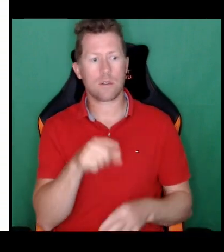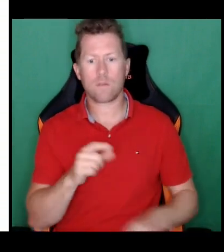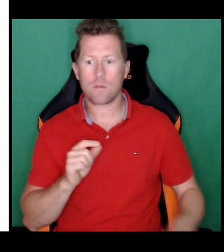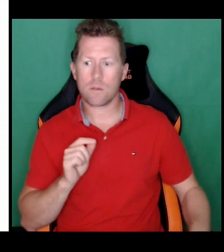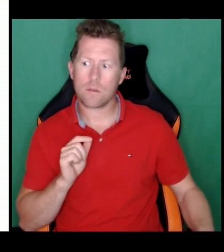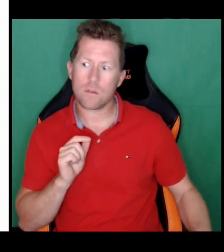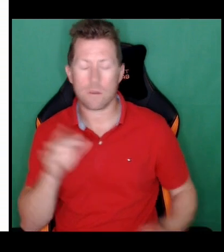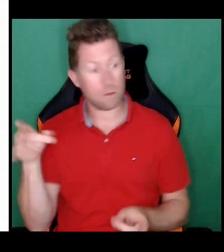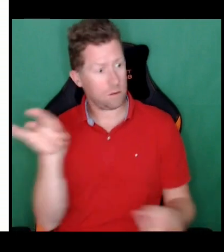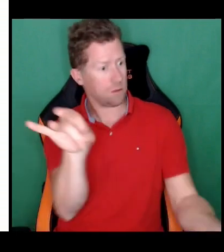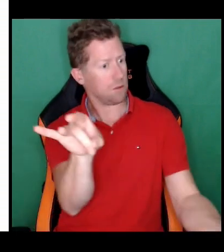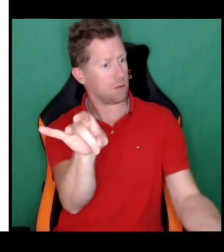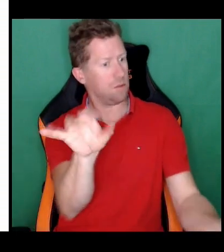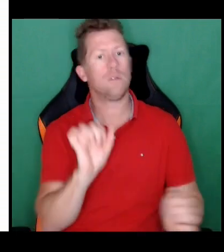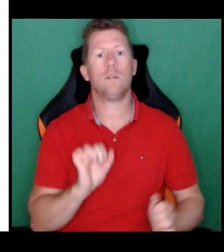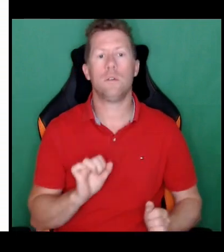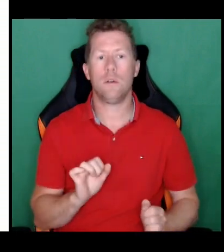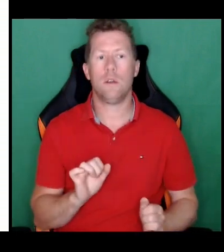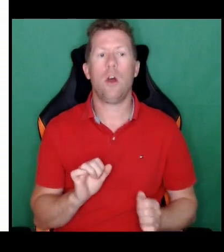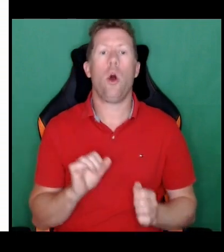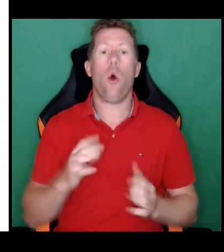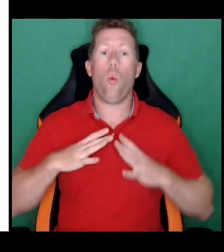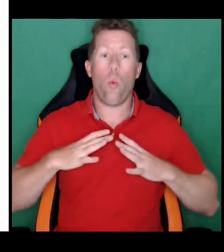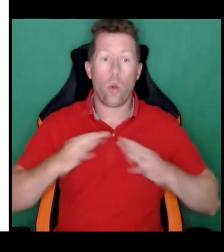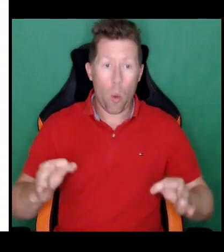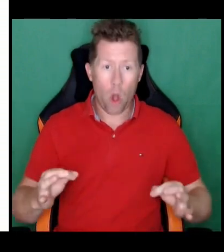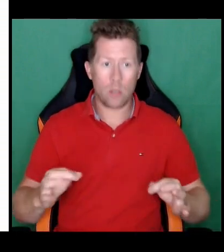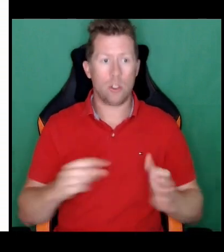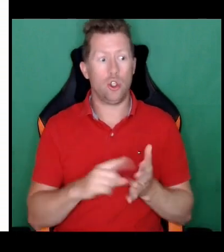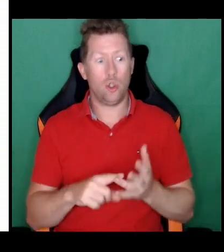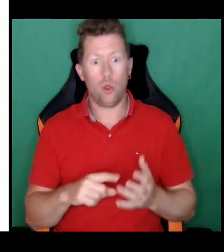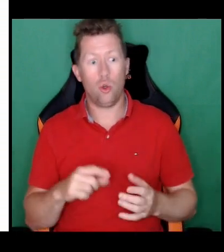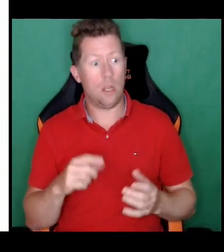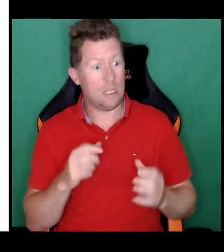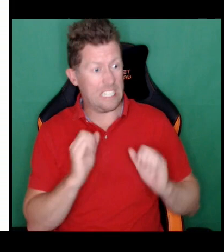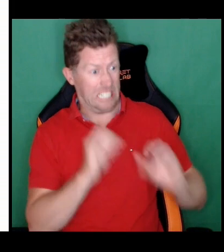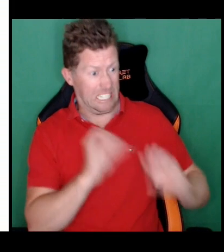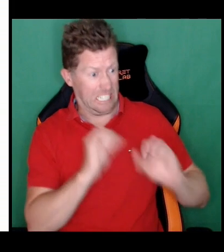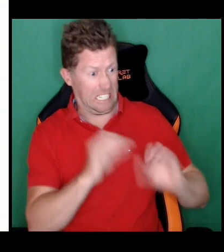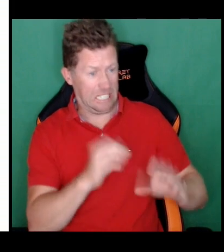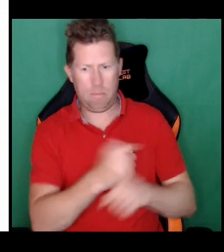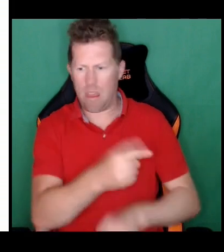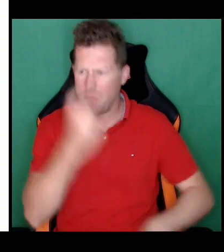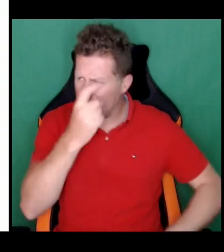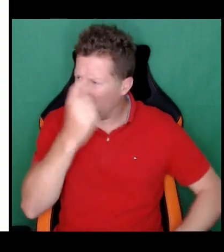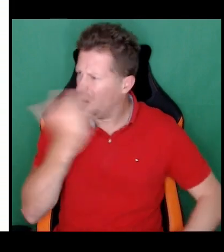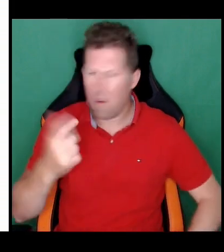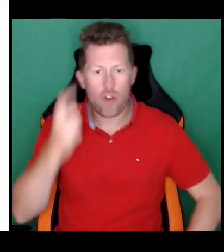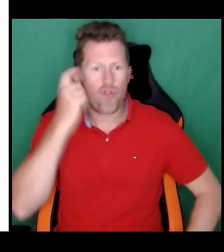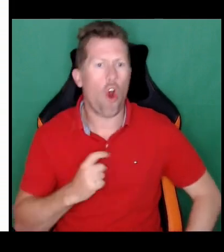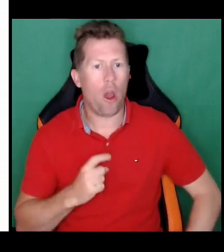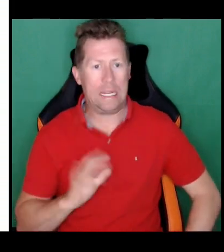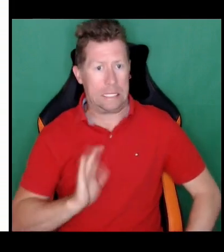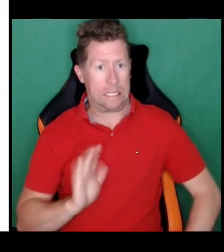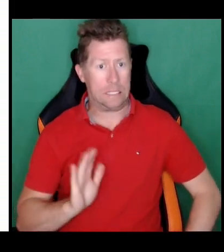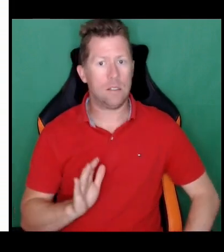become interested. What we don't want to do is elevate their curiosity. We also just want to remind them, as well